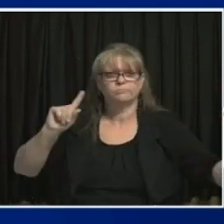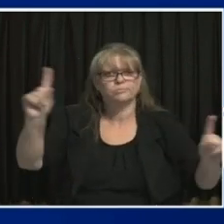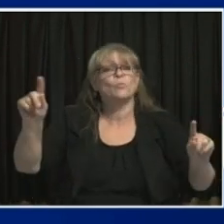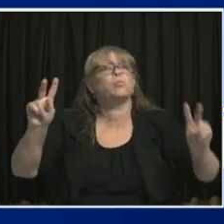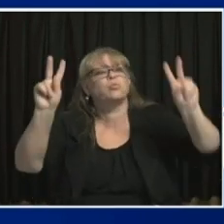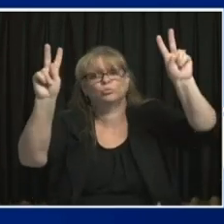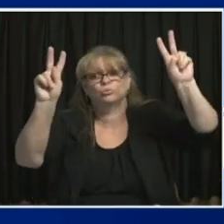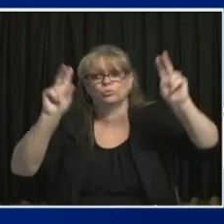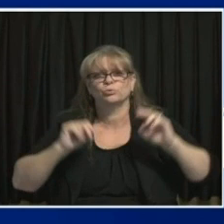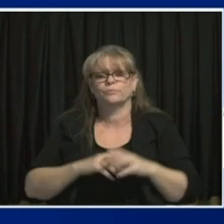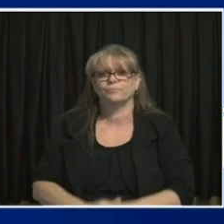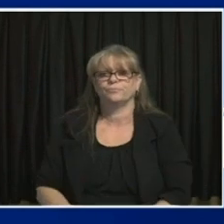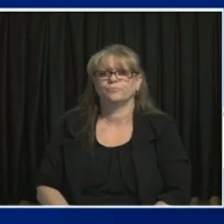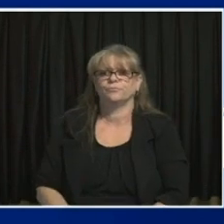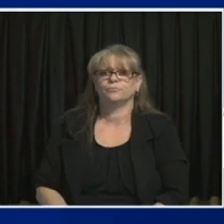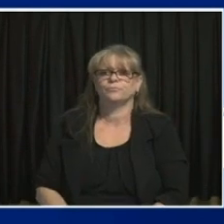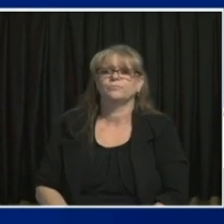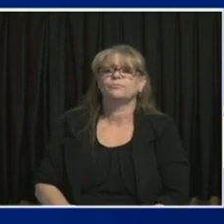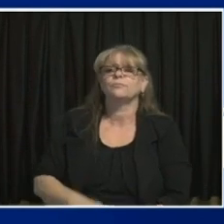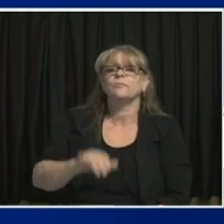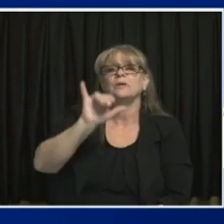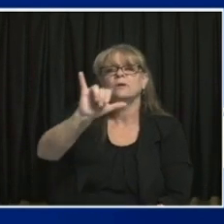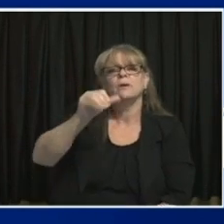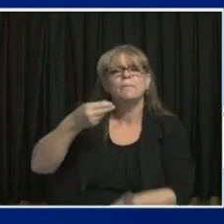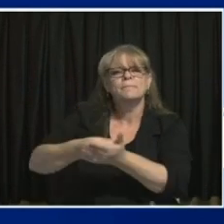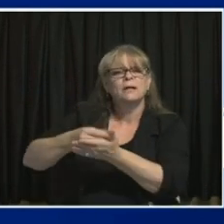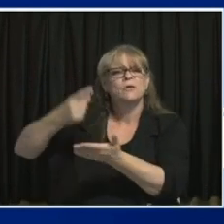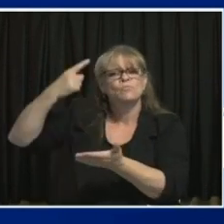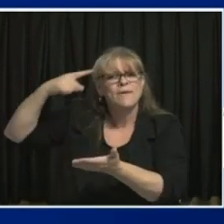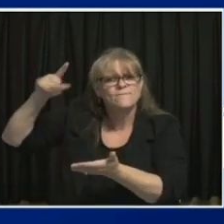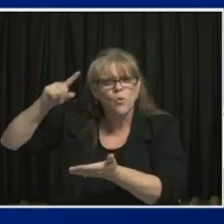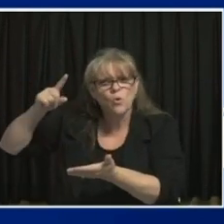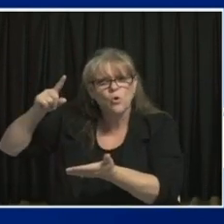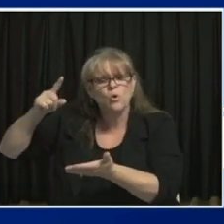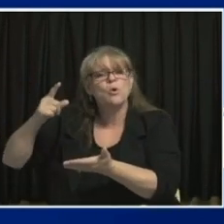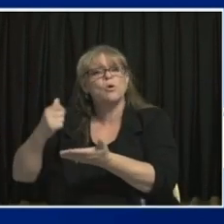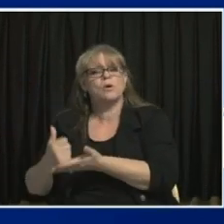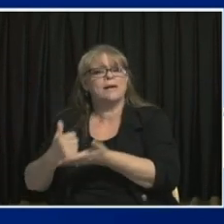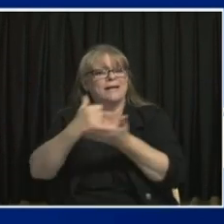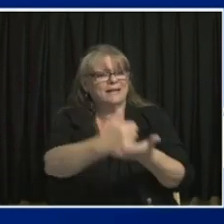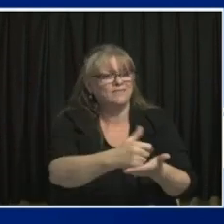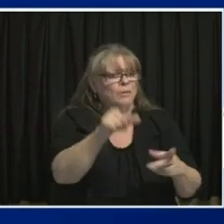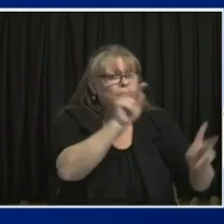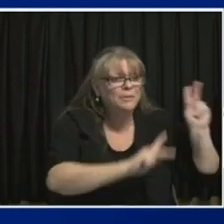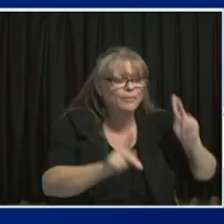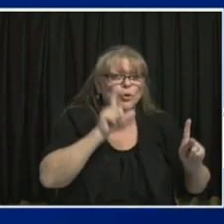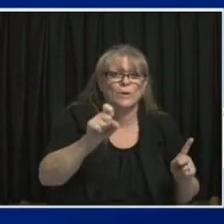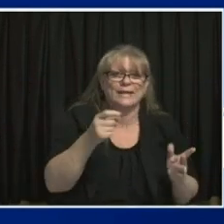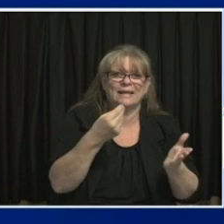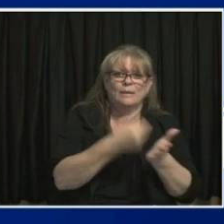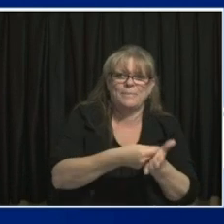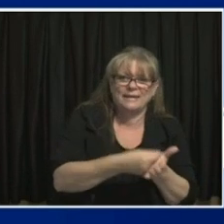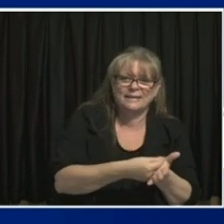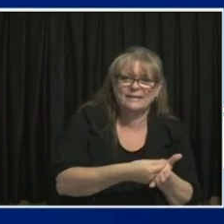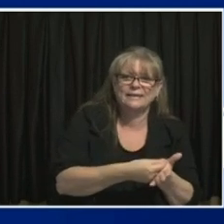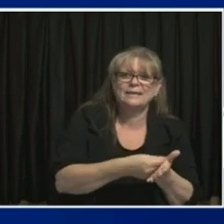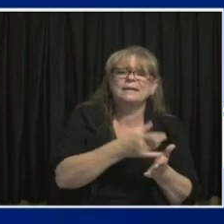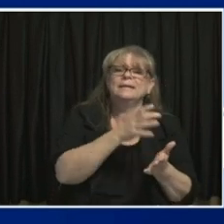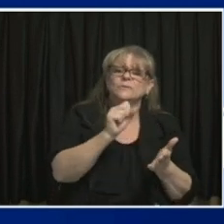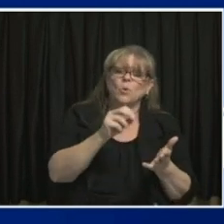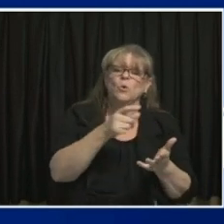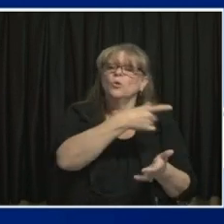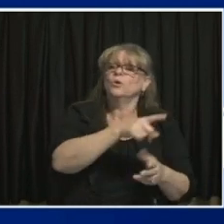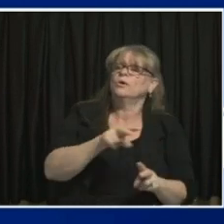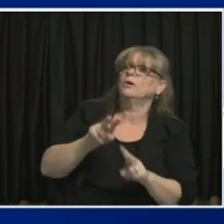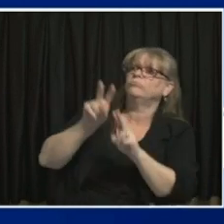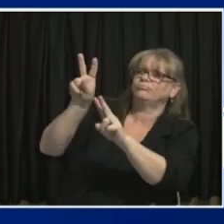those who need it the most during this crisis. Organizers encourage people to watch from their homes and, of course, follow social distancing guidelines to have